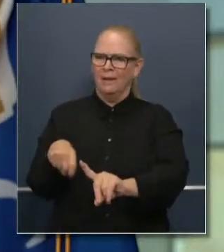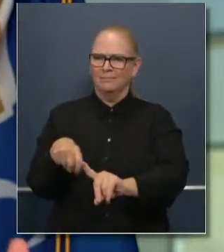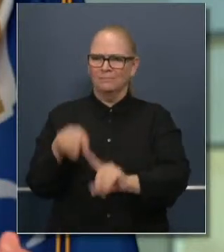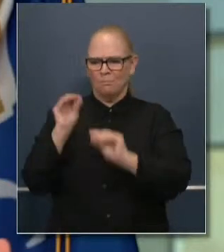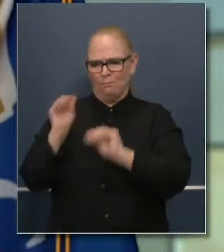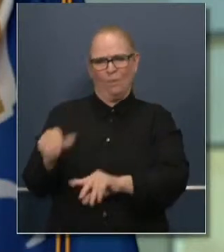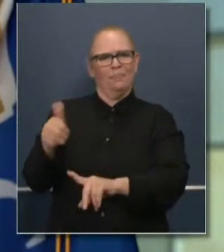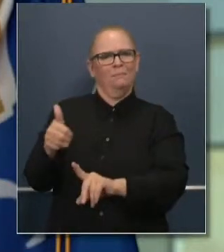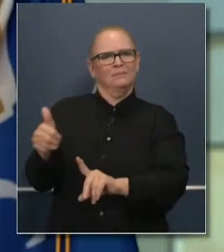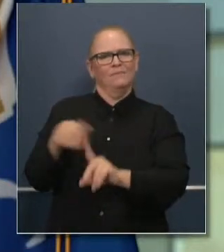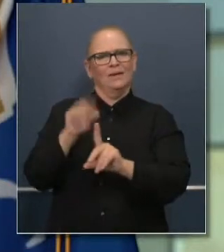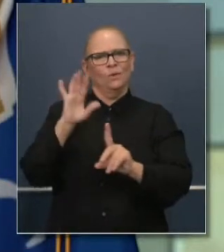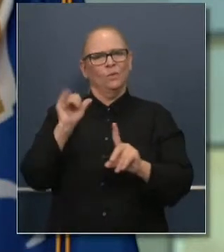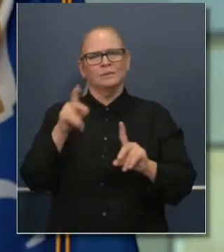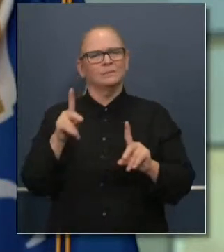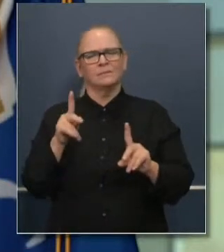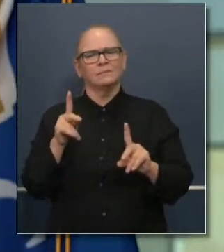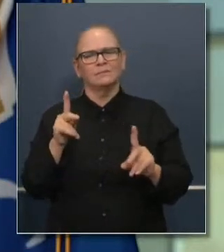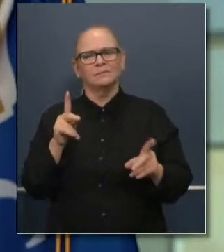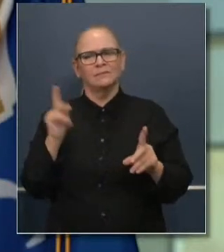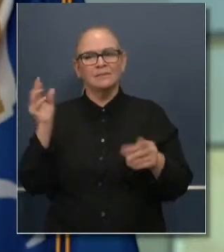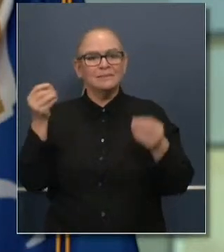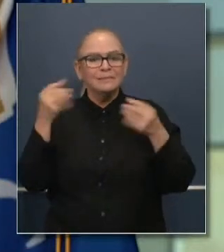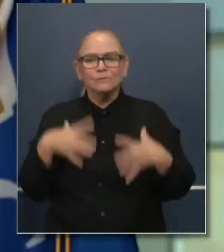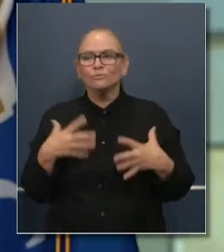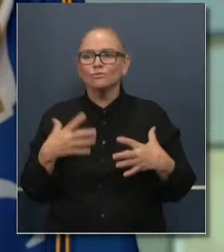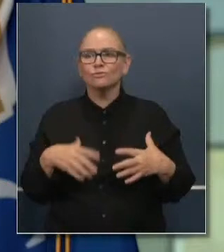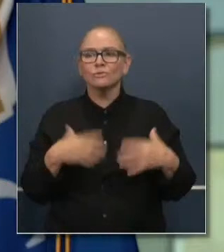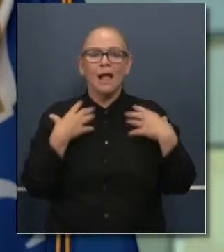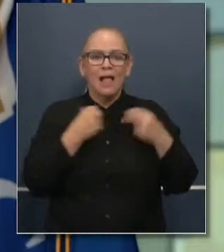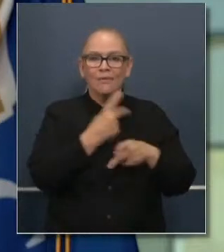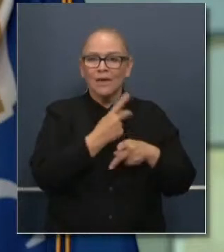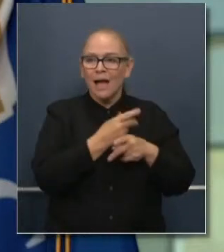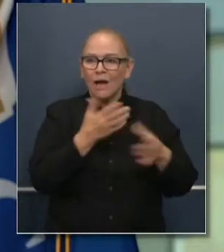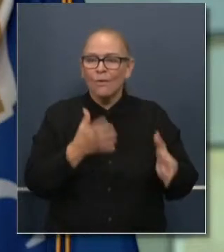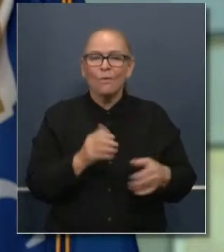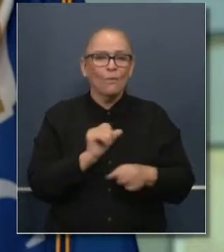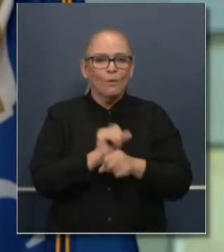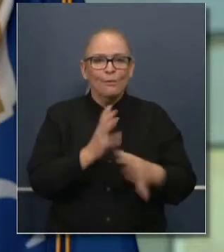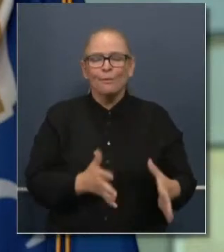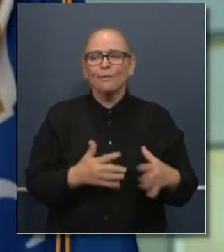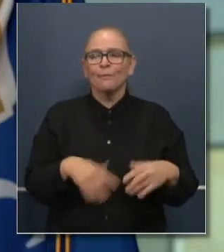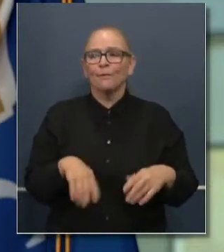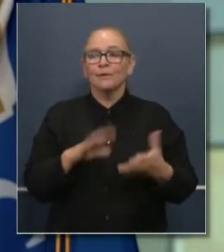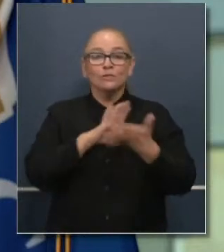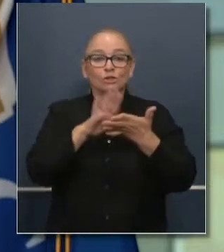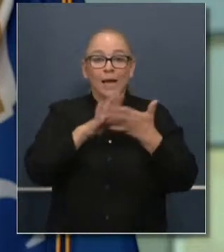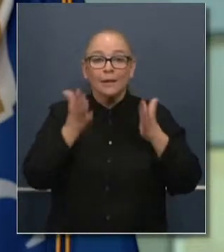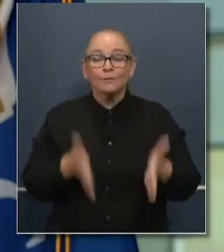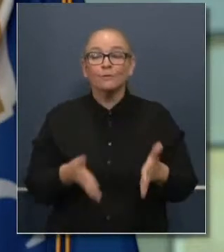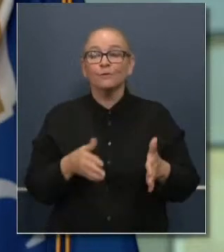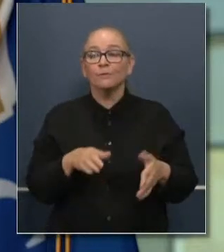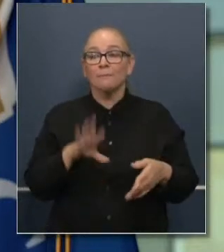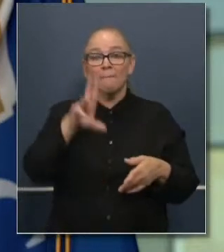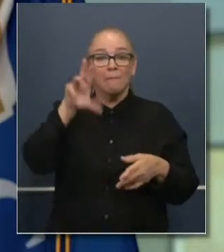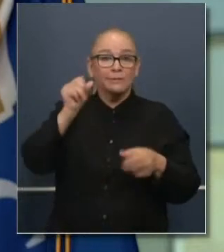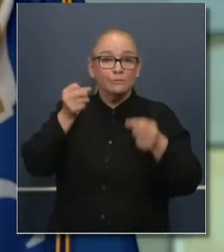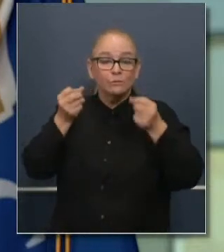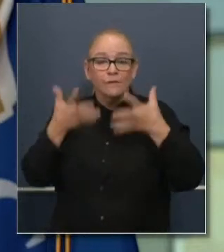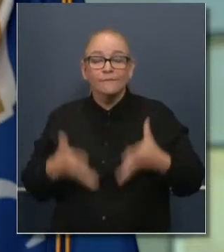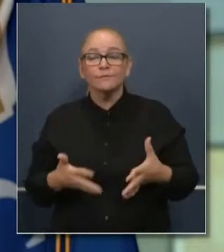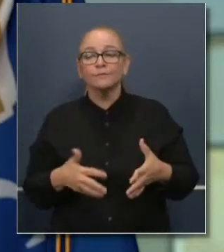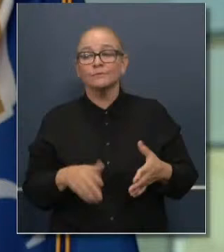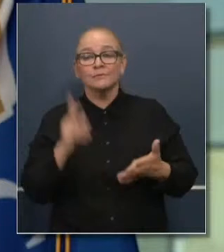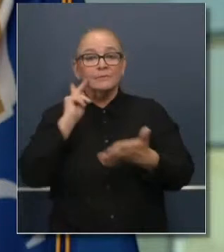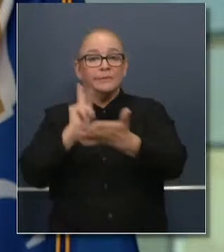teachers, as support staff from janitors to bus drivers, as secretaries to maintenance workers,